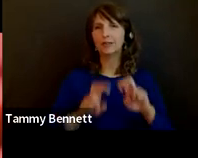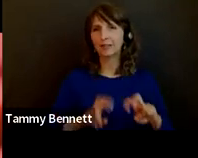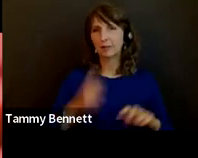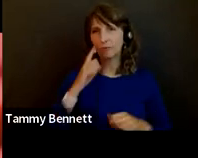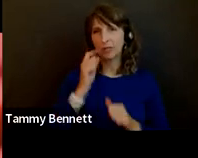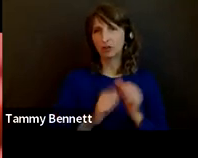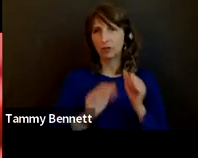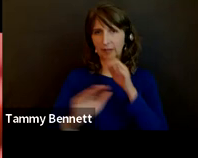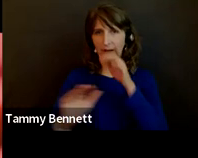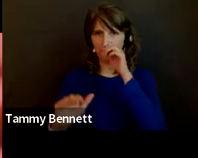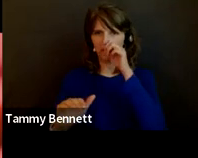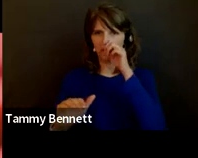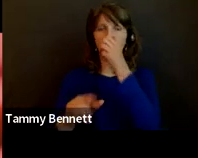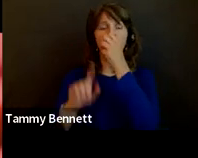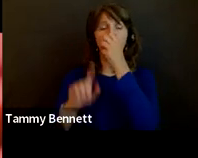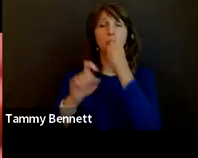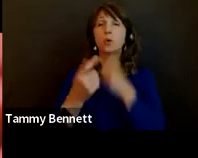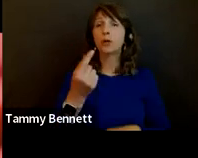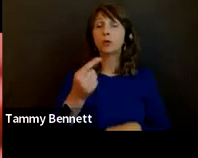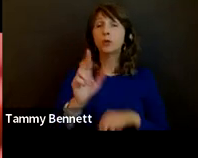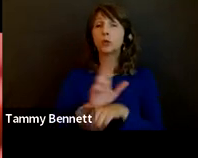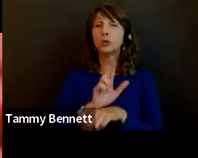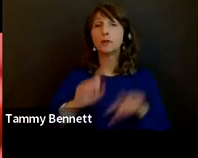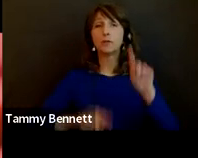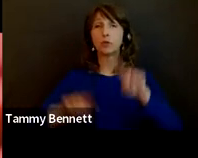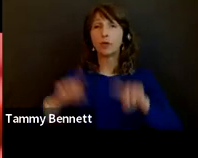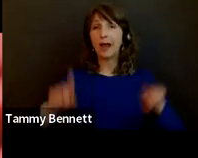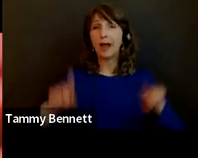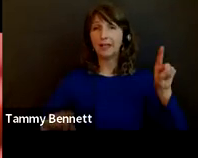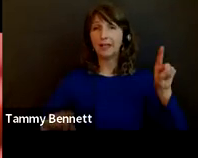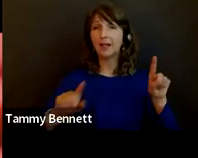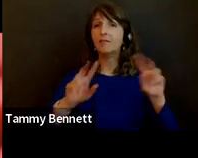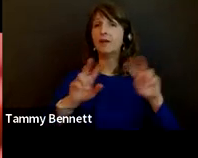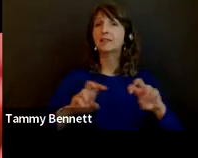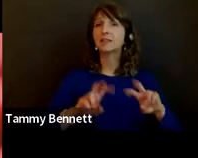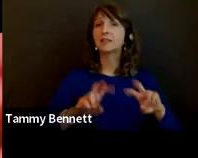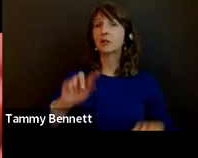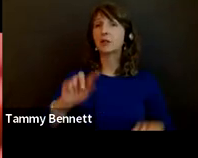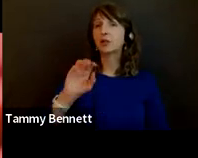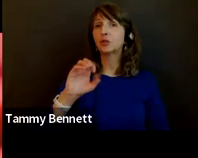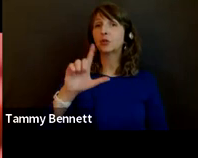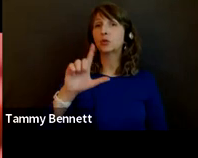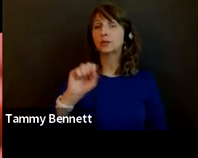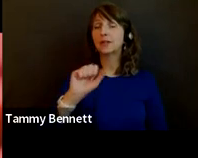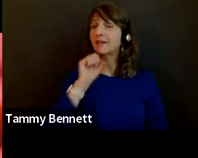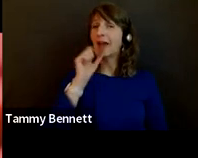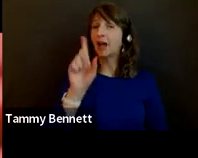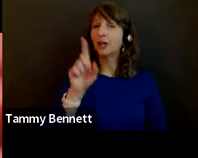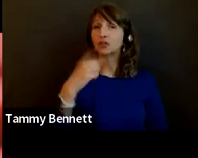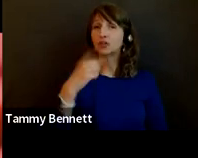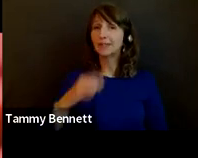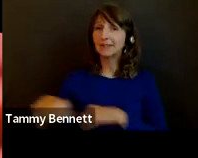use a variety of assessment tools. A variety meaning not just standardized assessment, not just